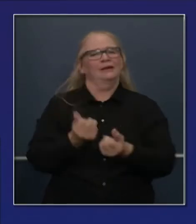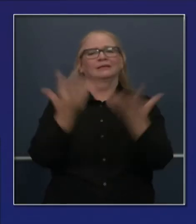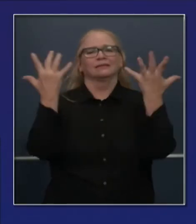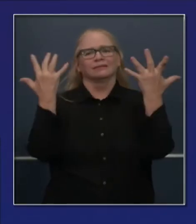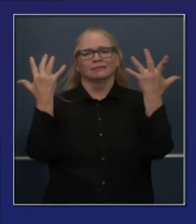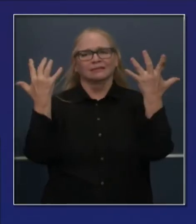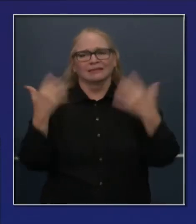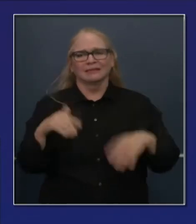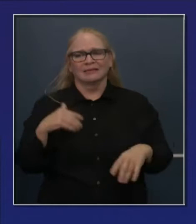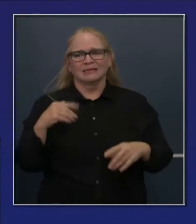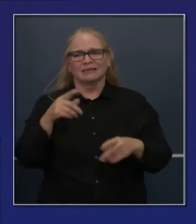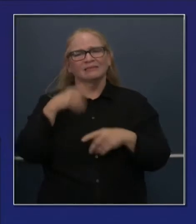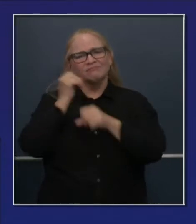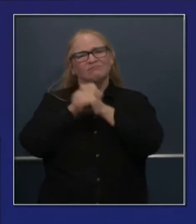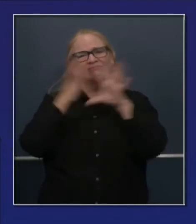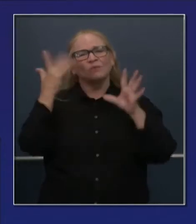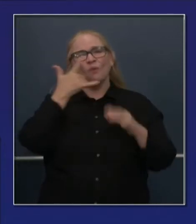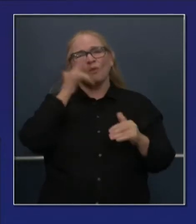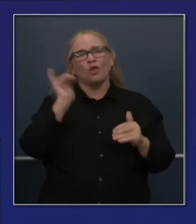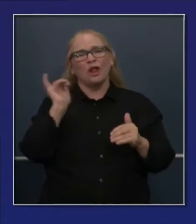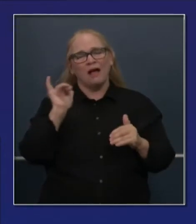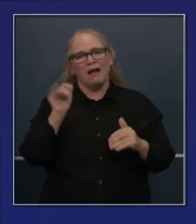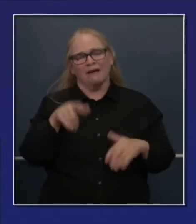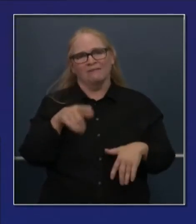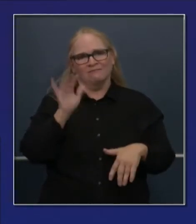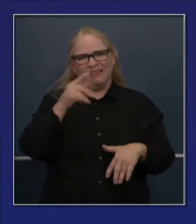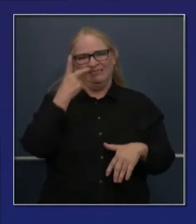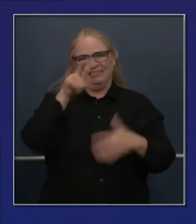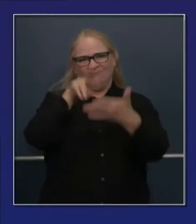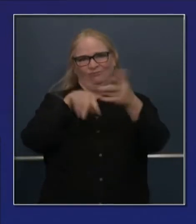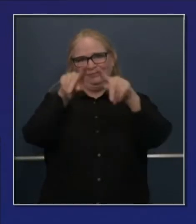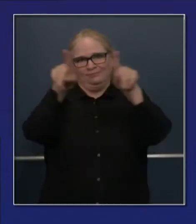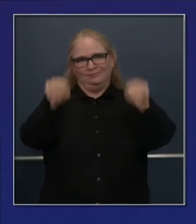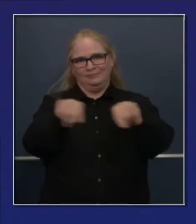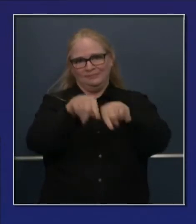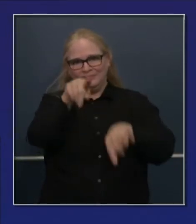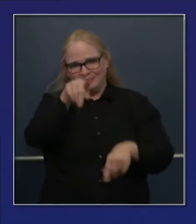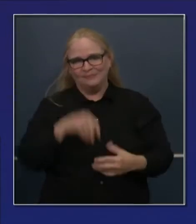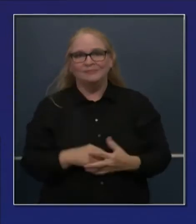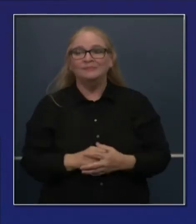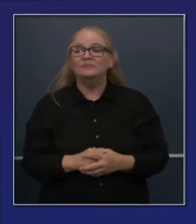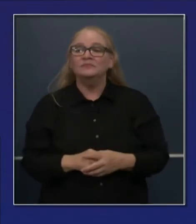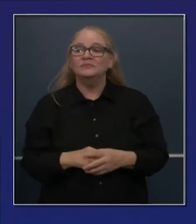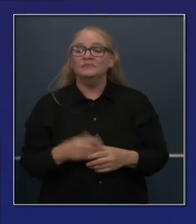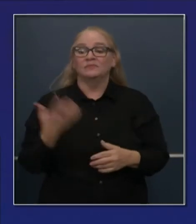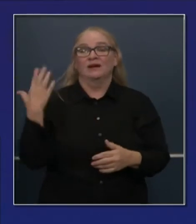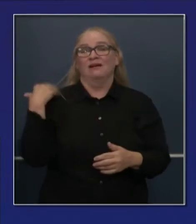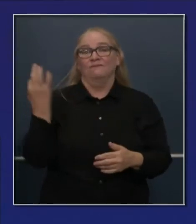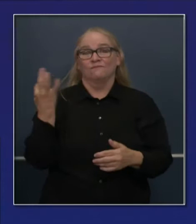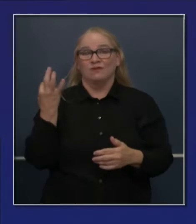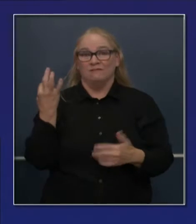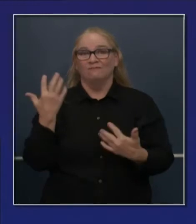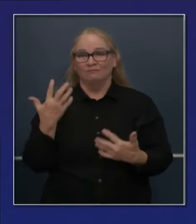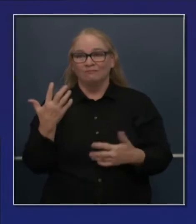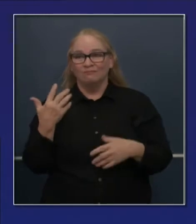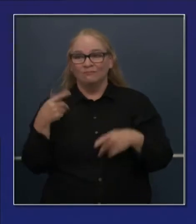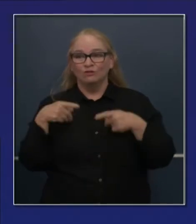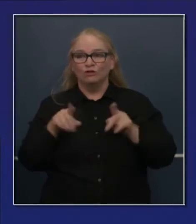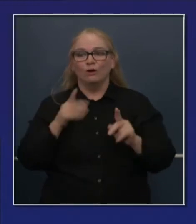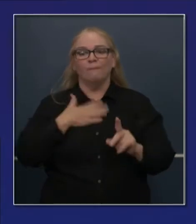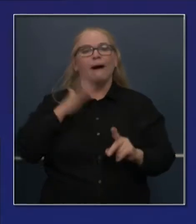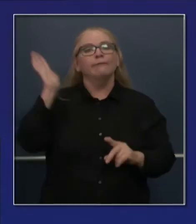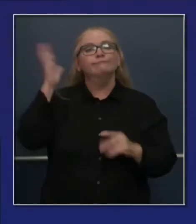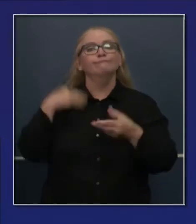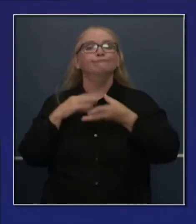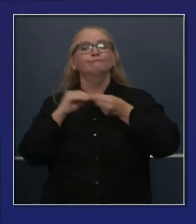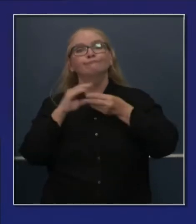scope of what occurred when I last left you on Friday. I was handed a note during the midst of my presentation about